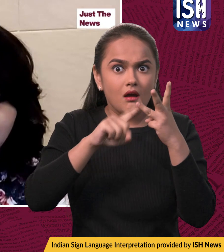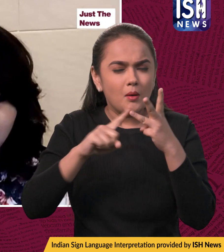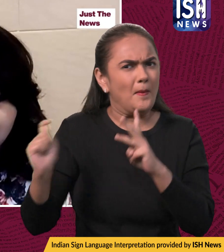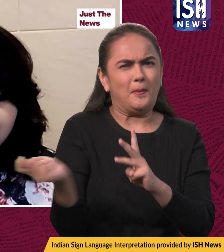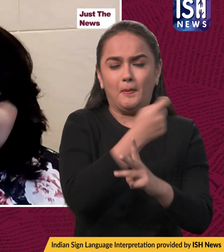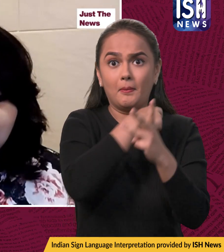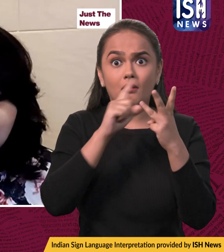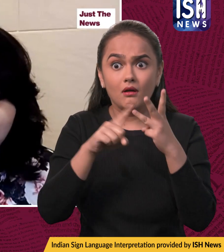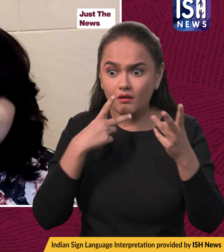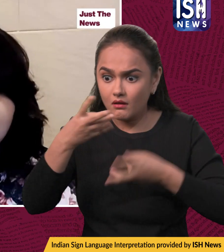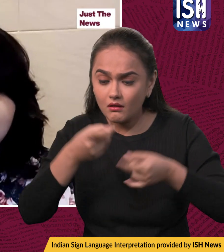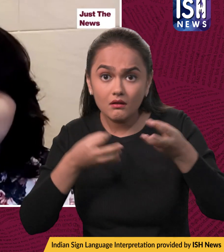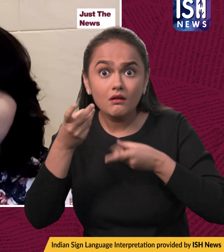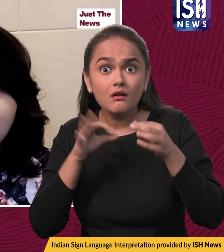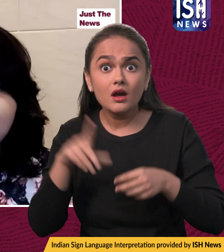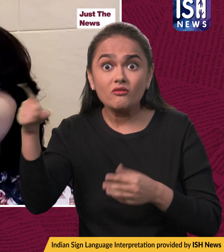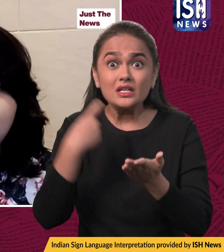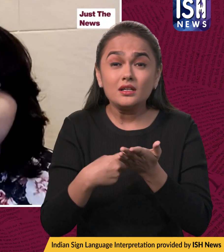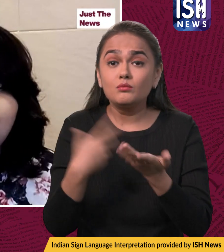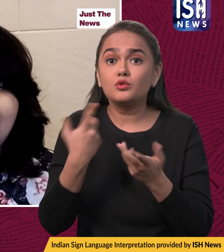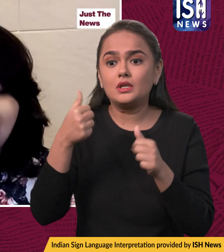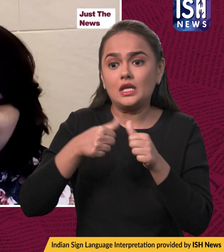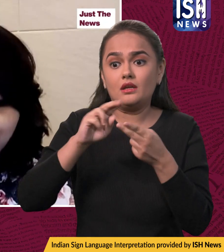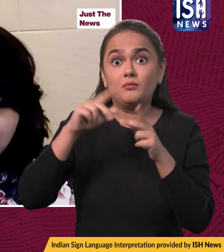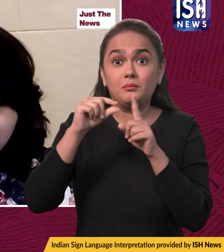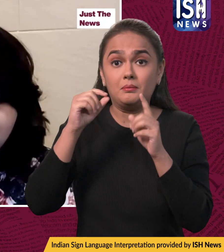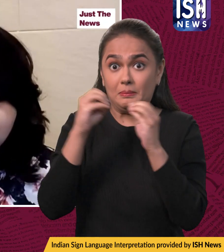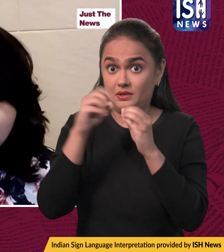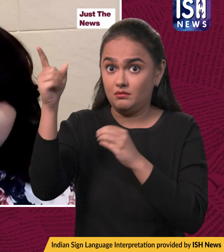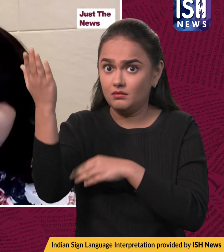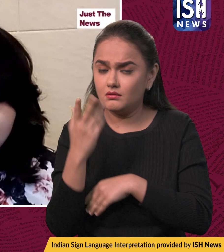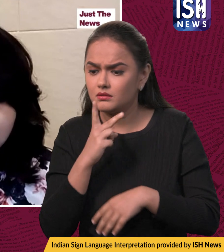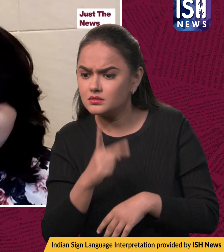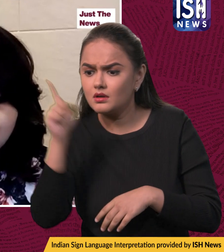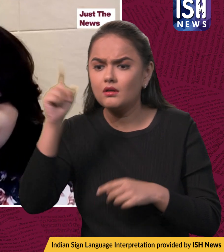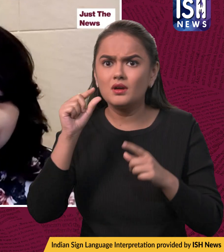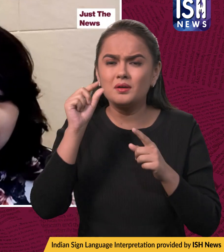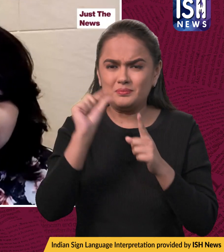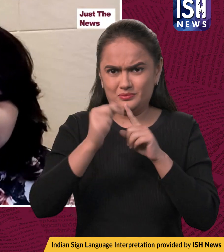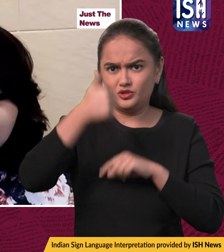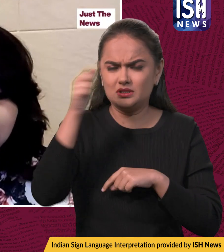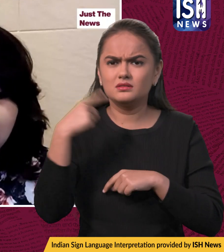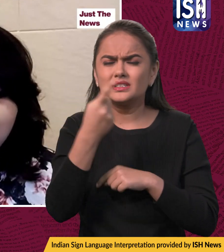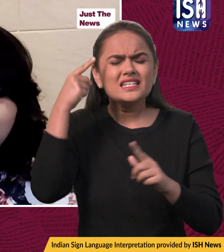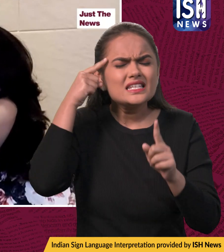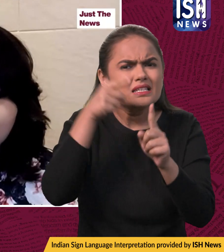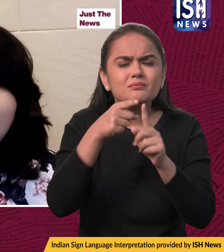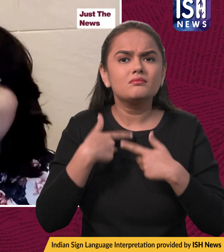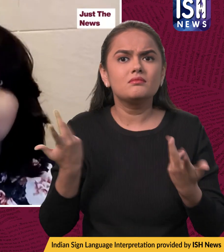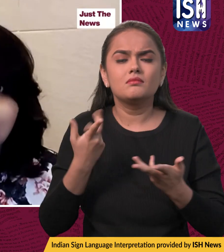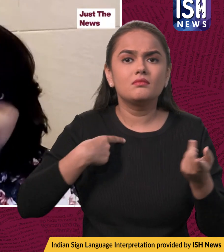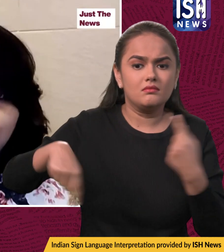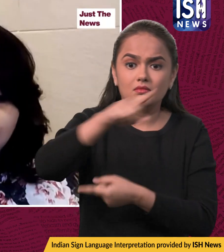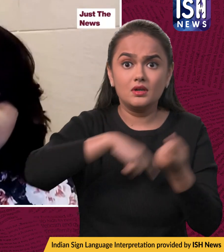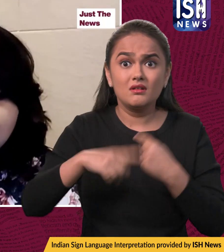daily tally. Now, this is according to a report by AFP. UK Prime Minister Boris Johnson has said that the aim was